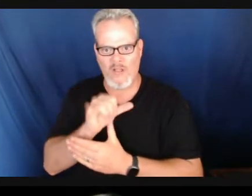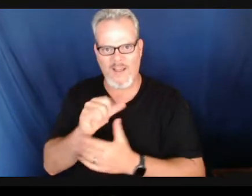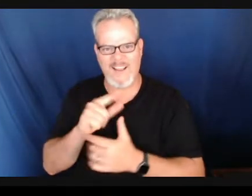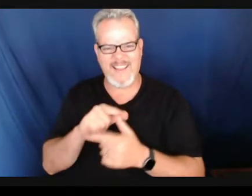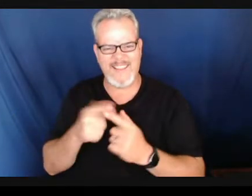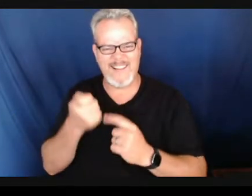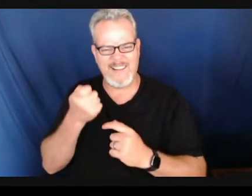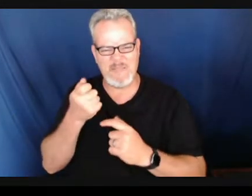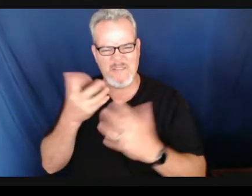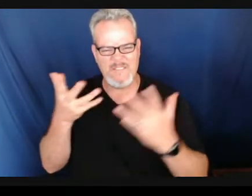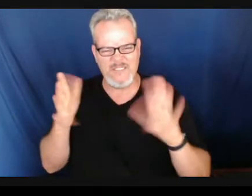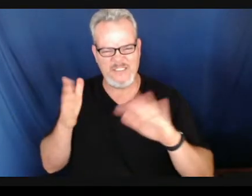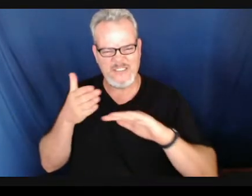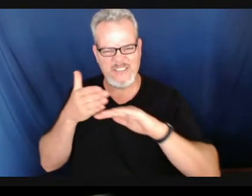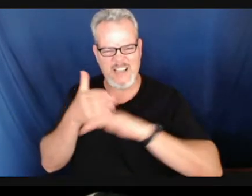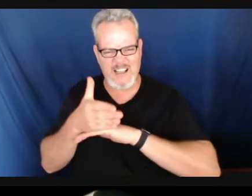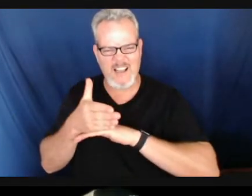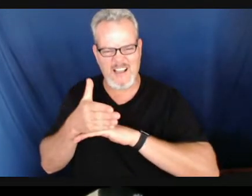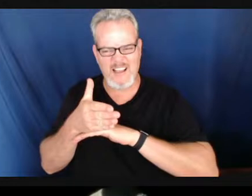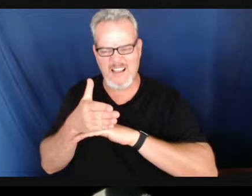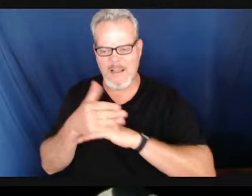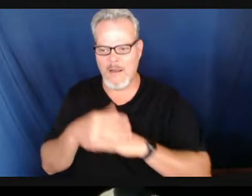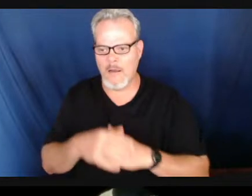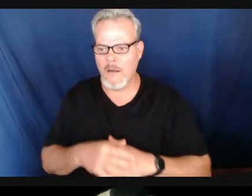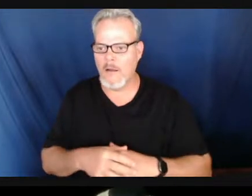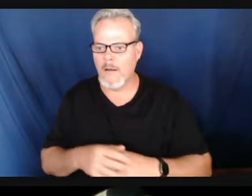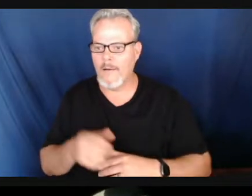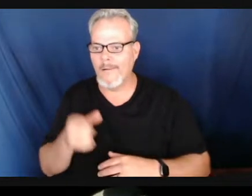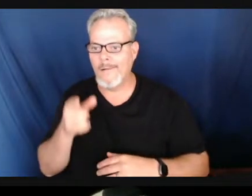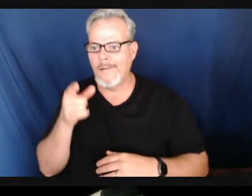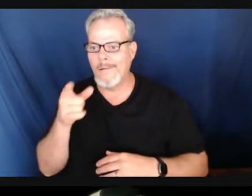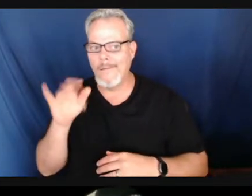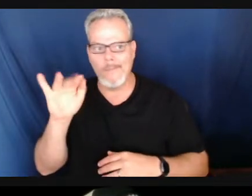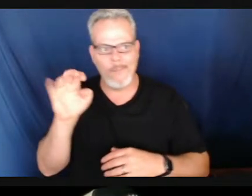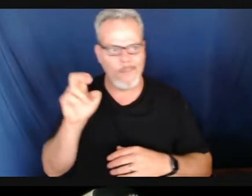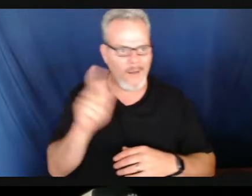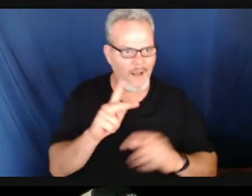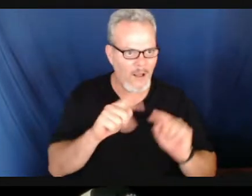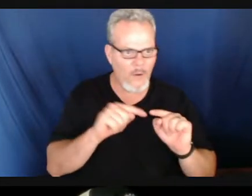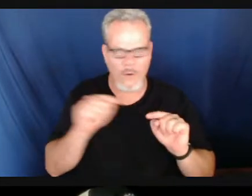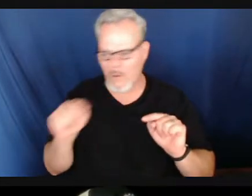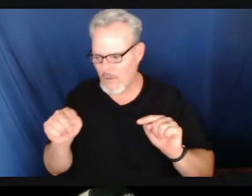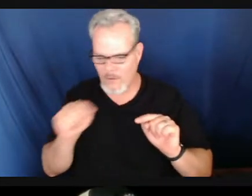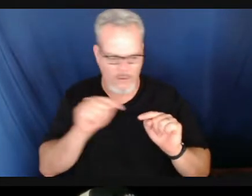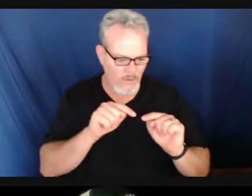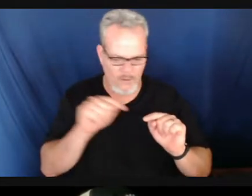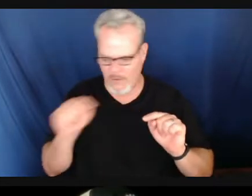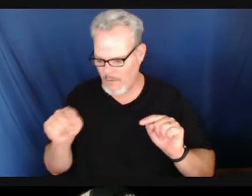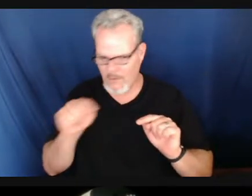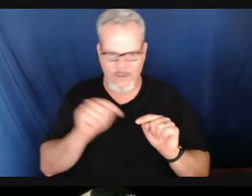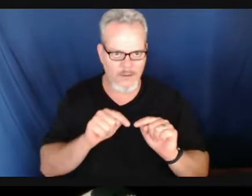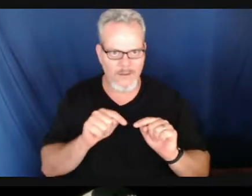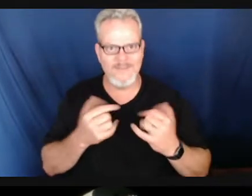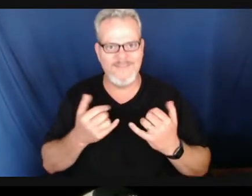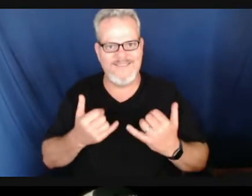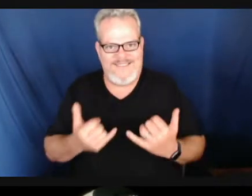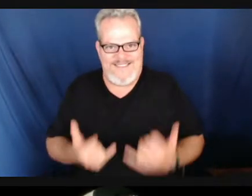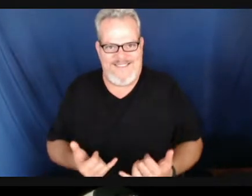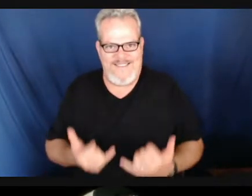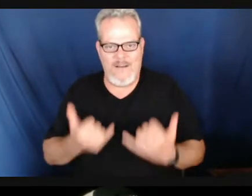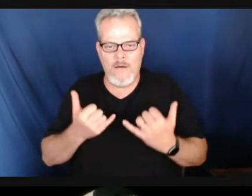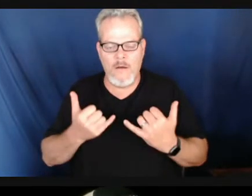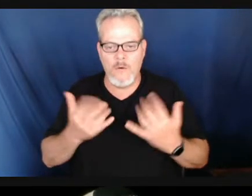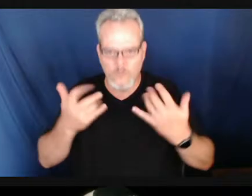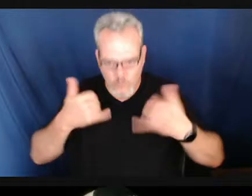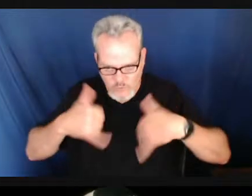afterwards and coming back forward in time to where we are now. So we're still awaiting that